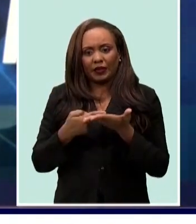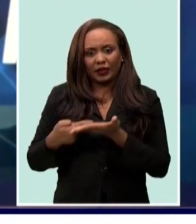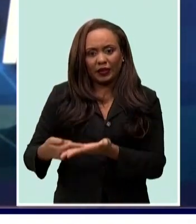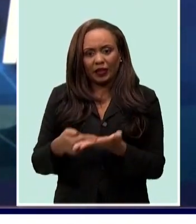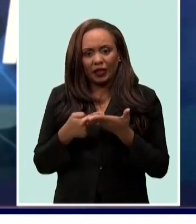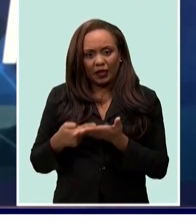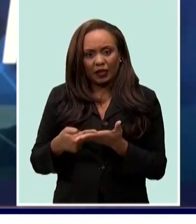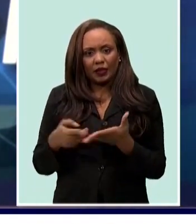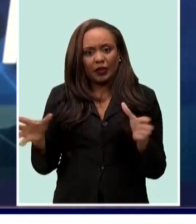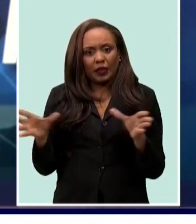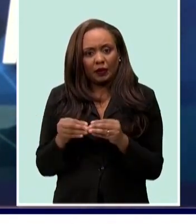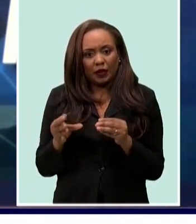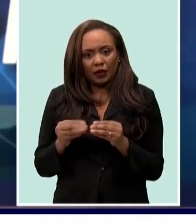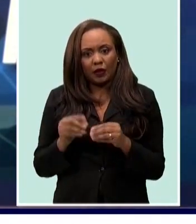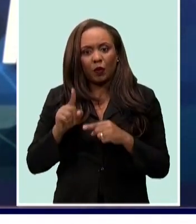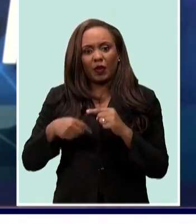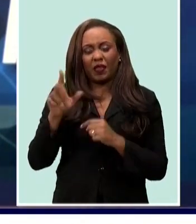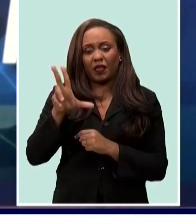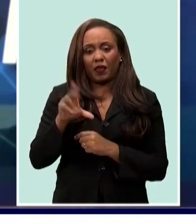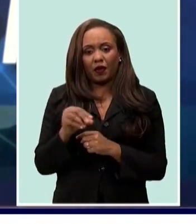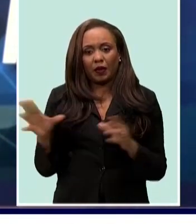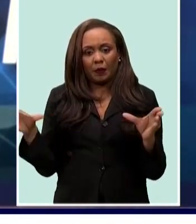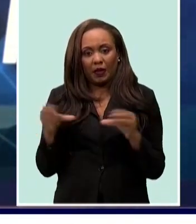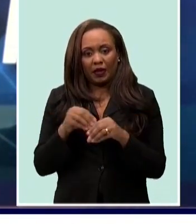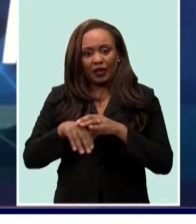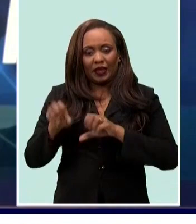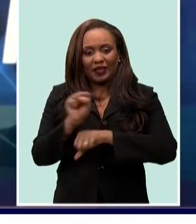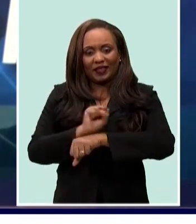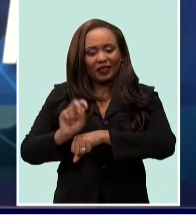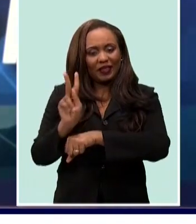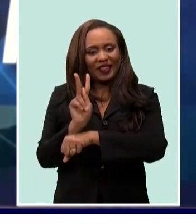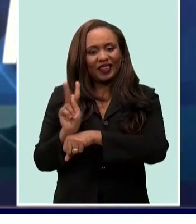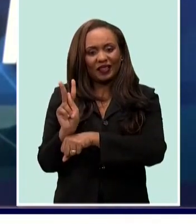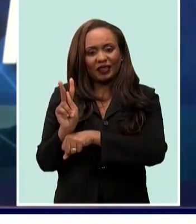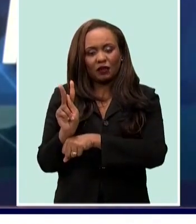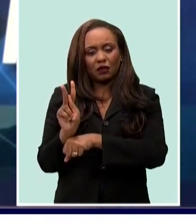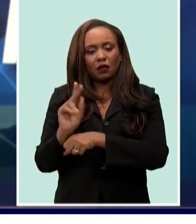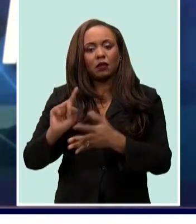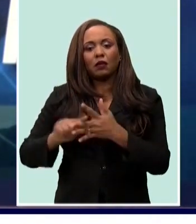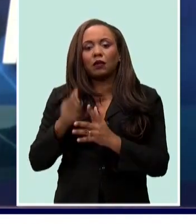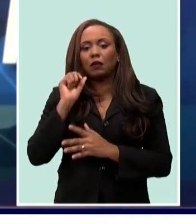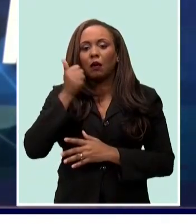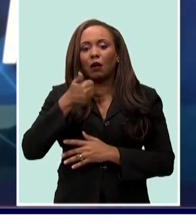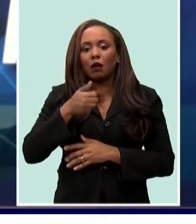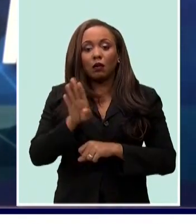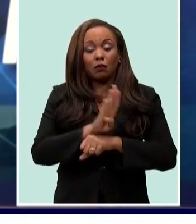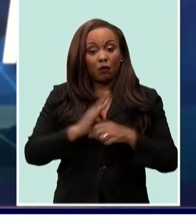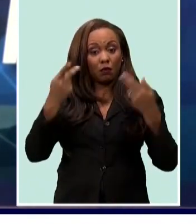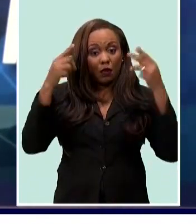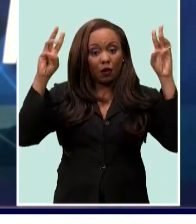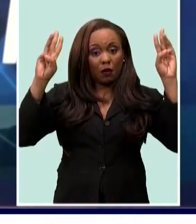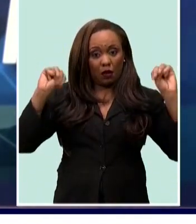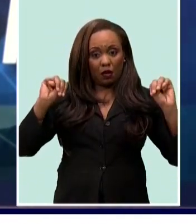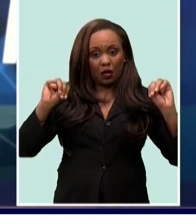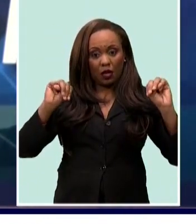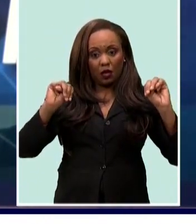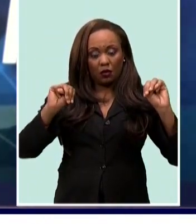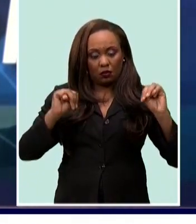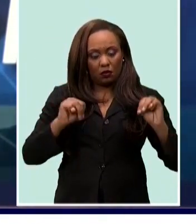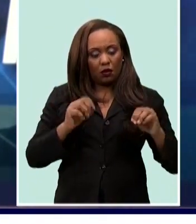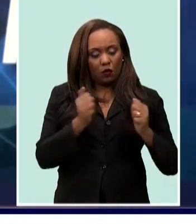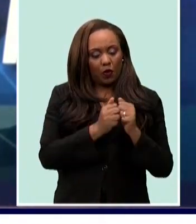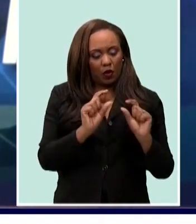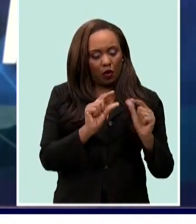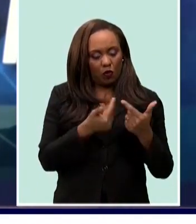30th Intersessional Meeting in St. Kitts and Nevis gets underway tomorrow. Prime Minister Mia Amor-Motley is leading a Barbadian delegation